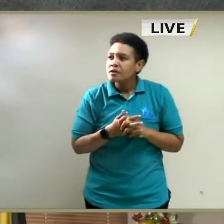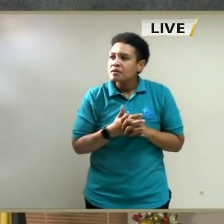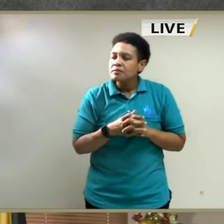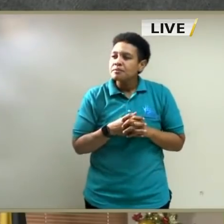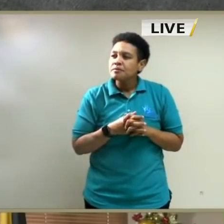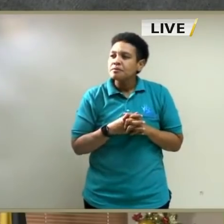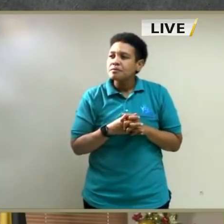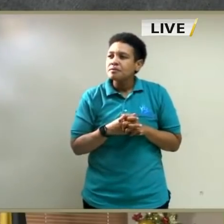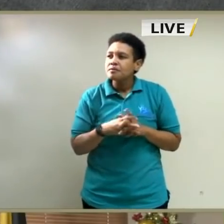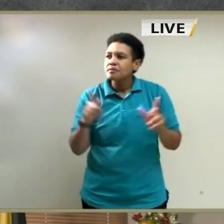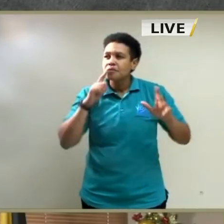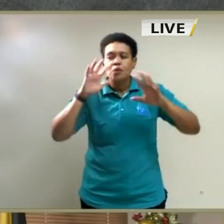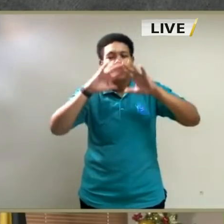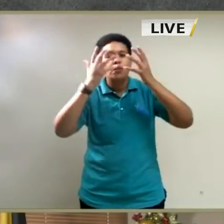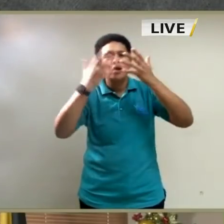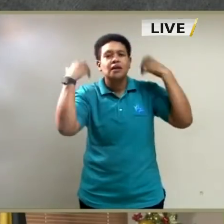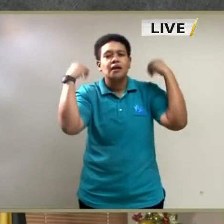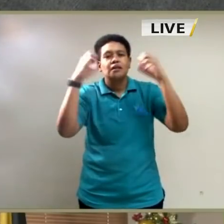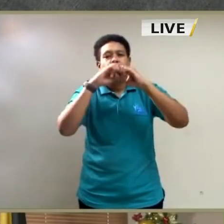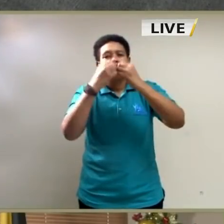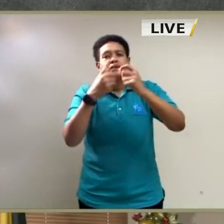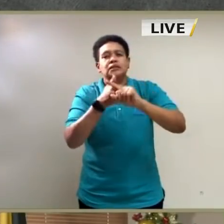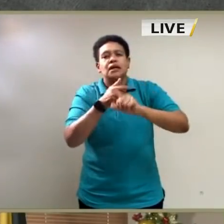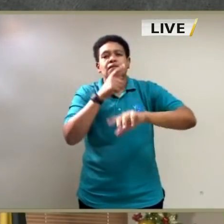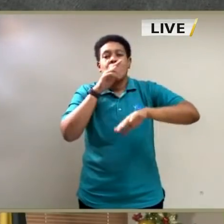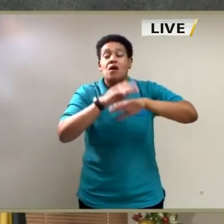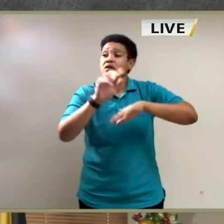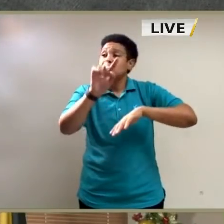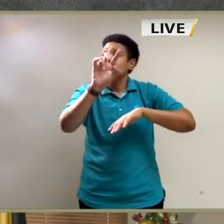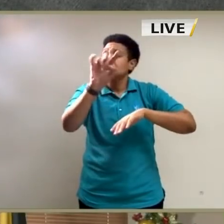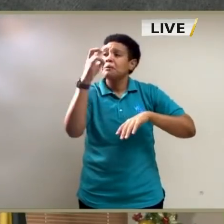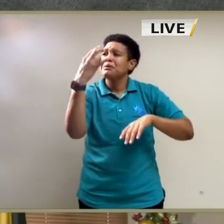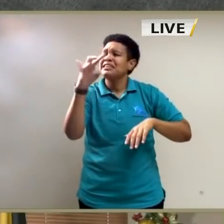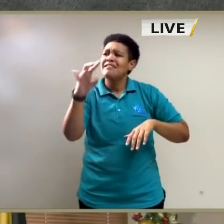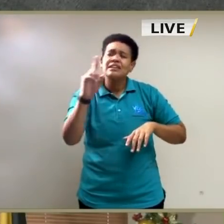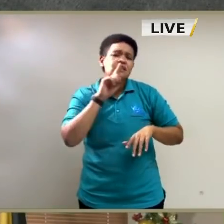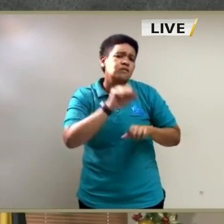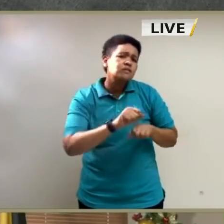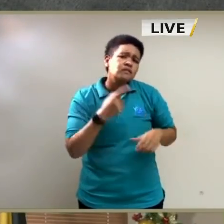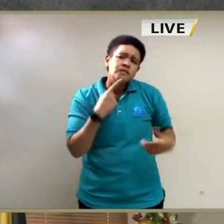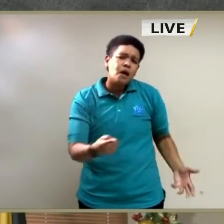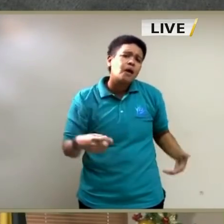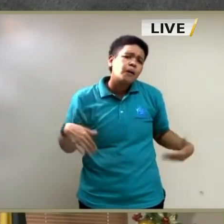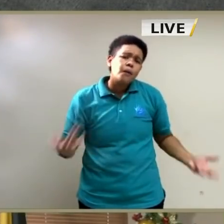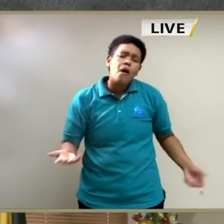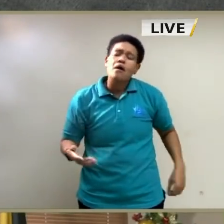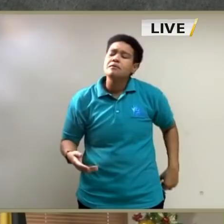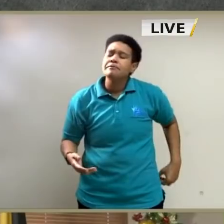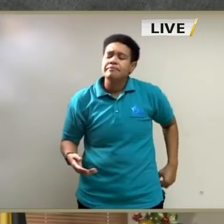So the World Health Organization on December 17 recommended